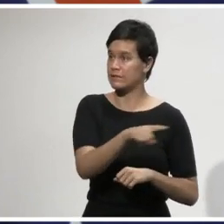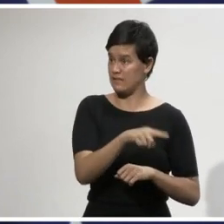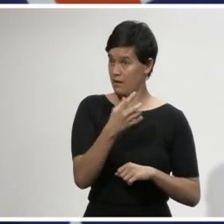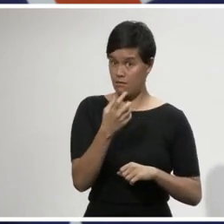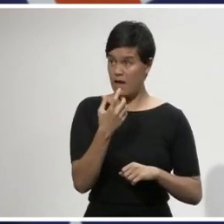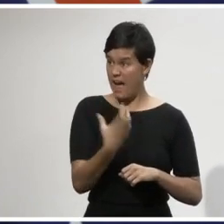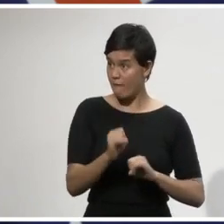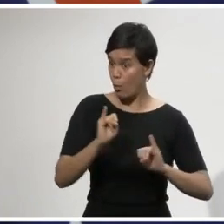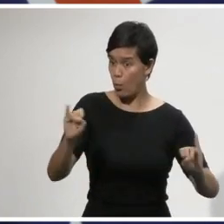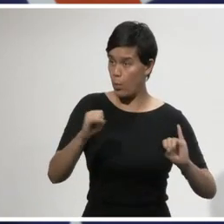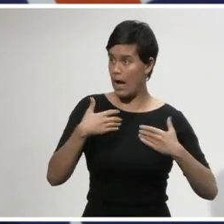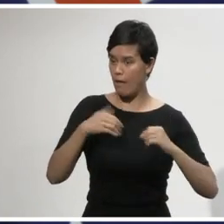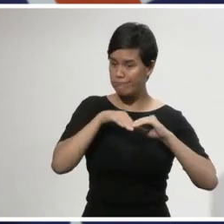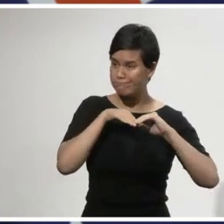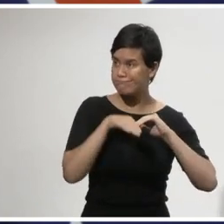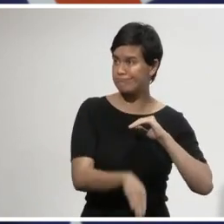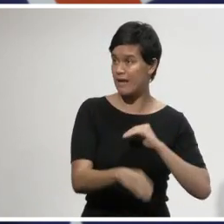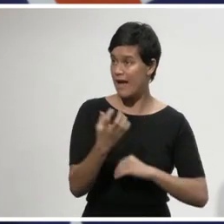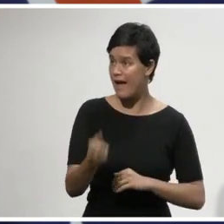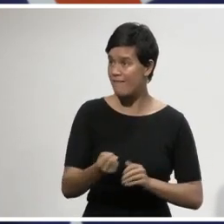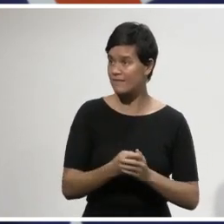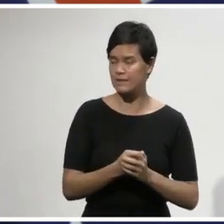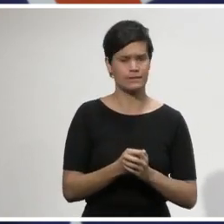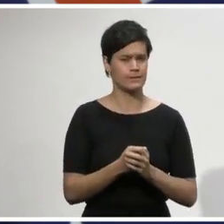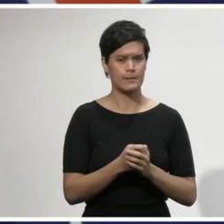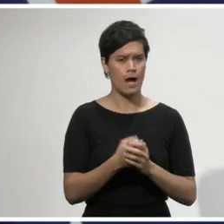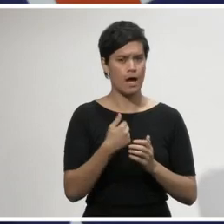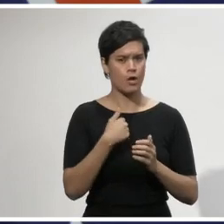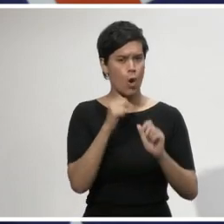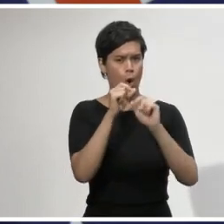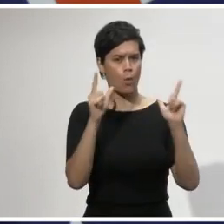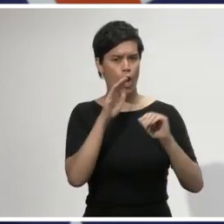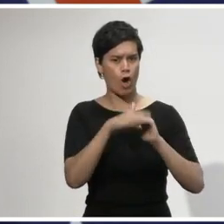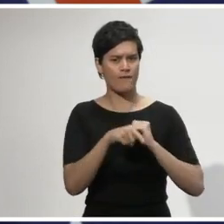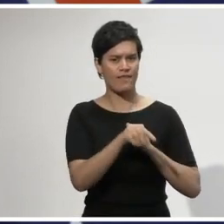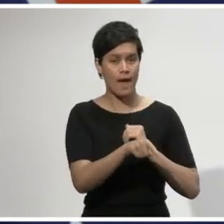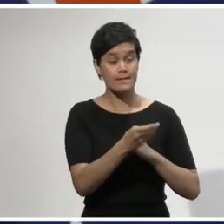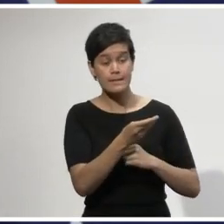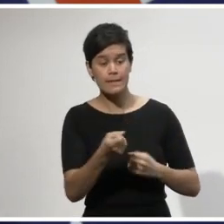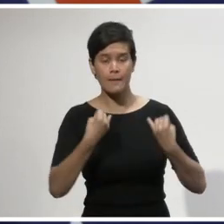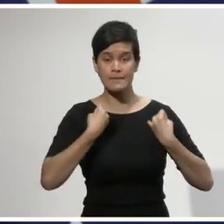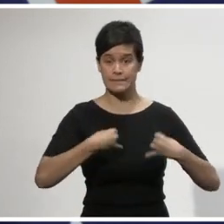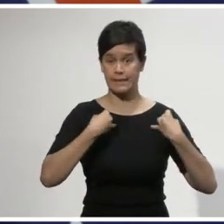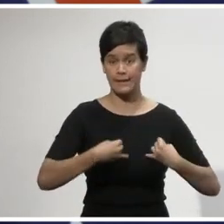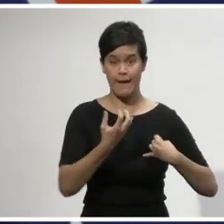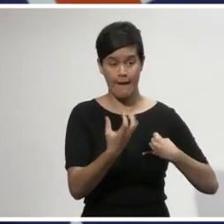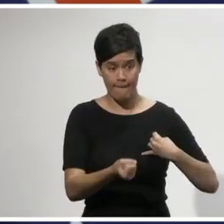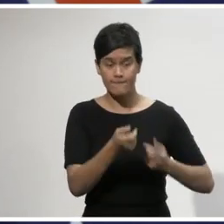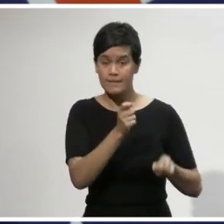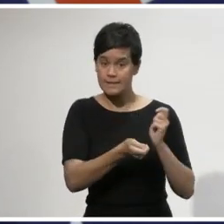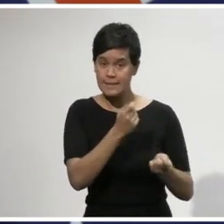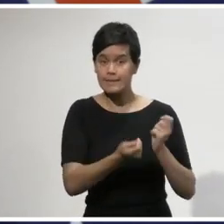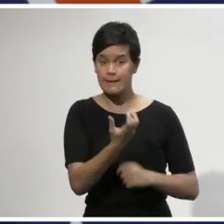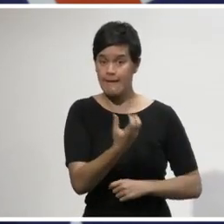condition? Not that I'm aware of. There are some who have got symptoms and who have been tested, and they are part of the cluster